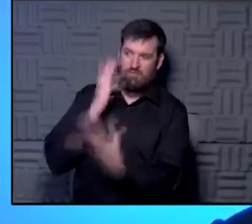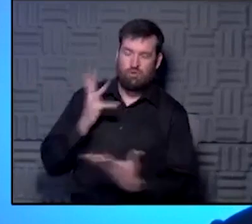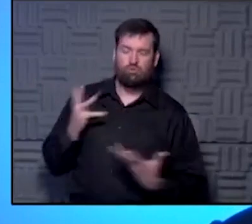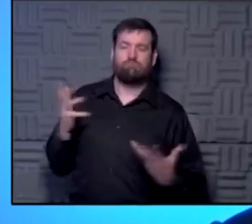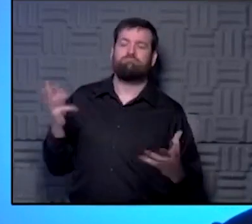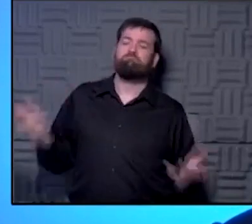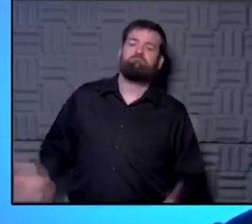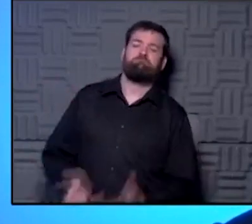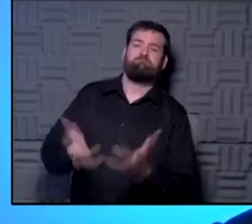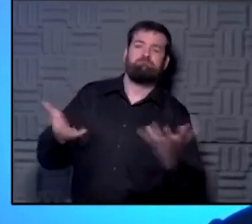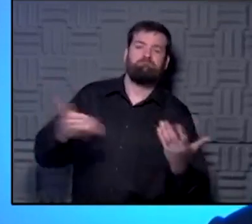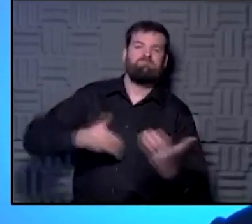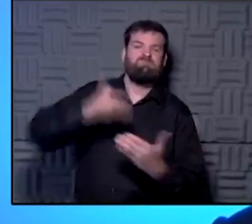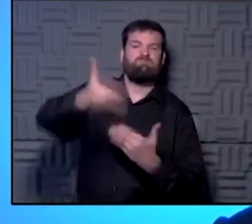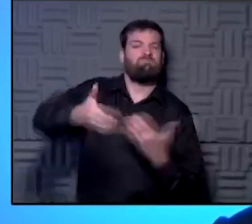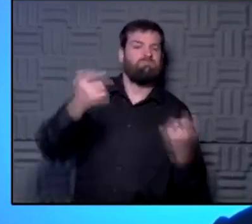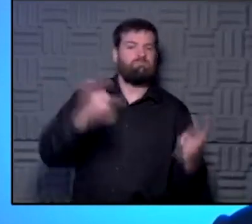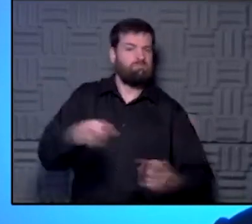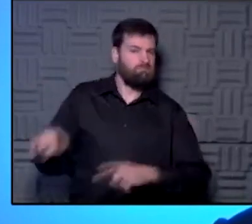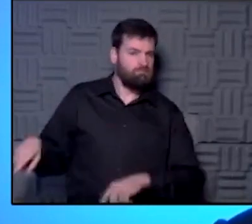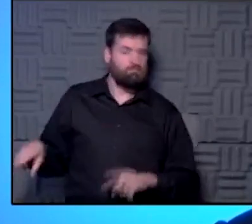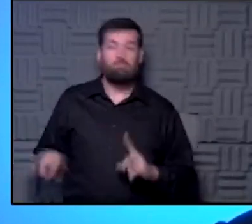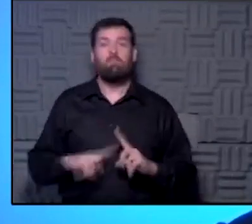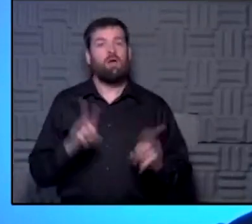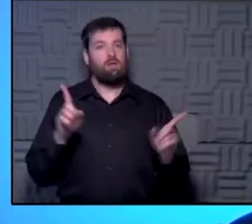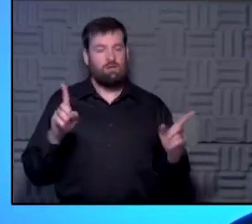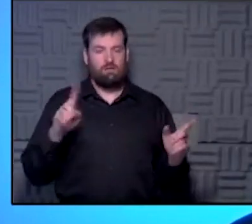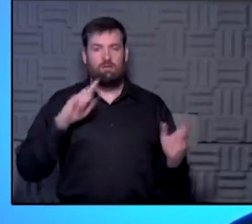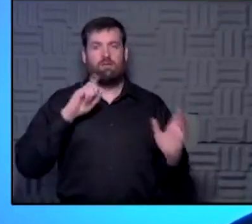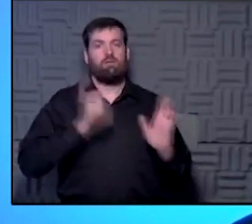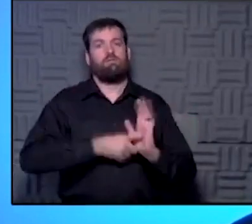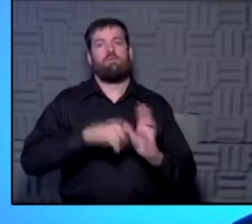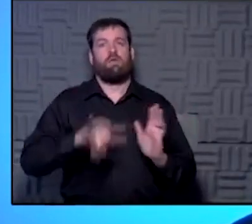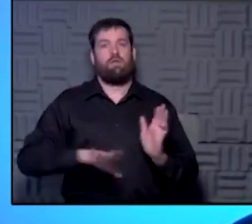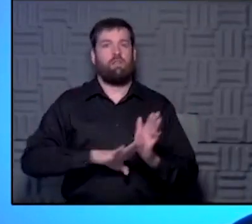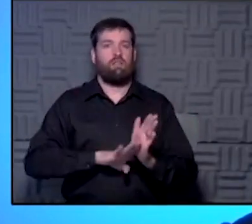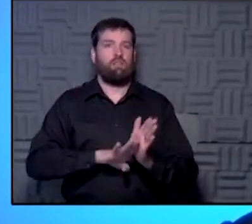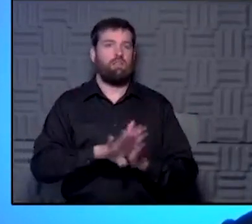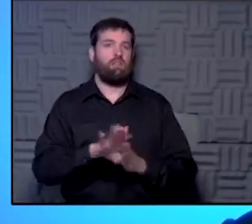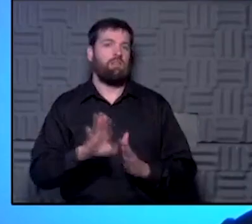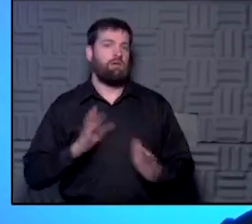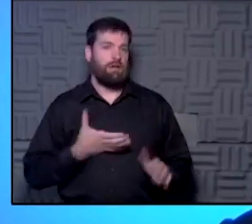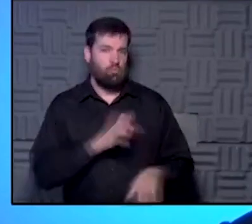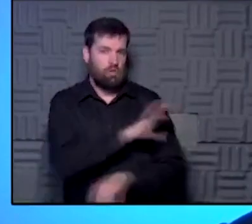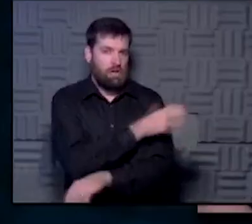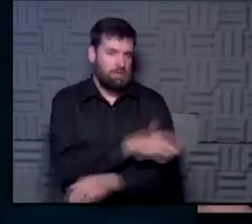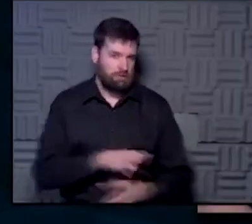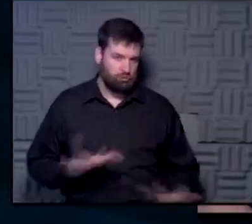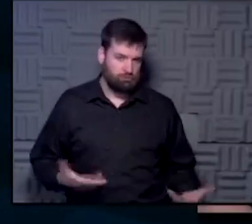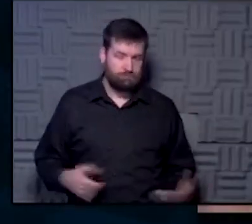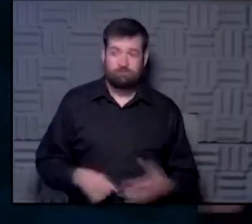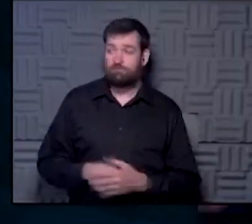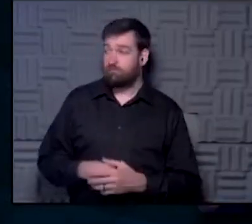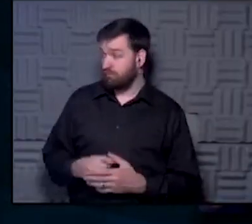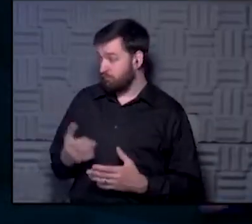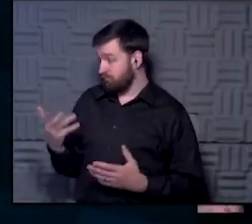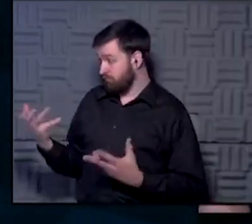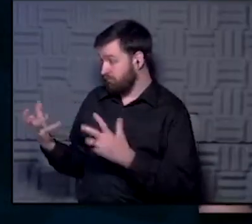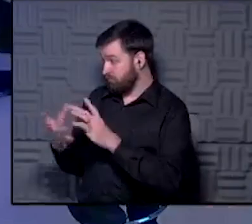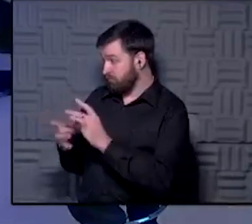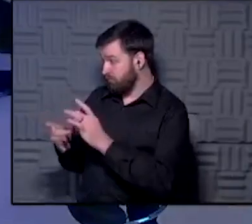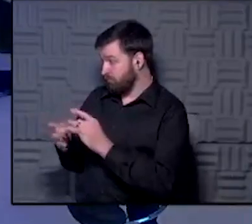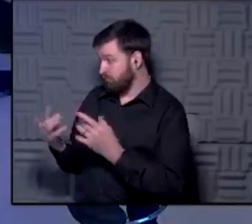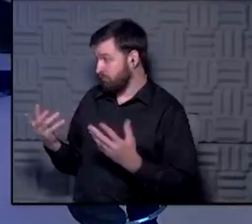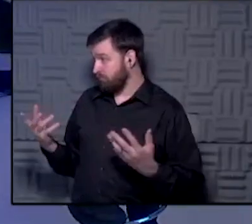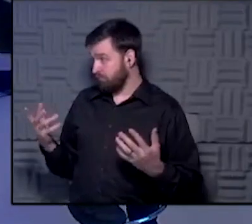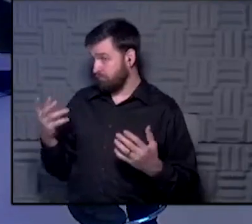driving that and what's coming next. But we're starting to see that trend a little bit in our clinics. Do you want to speak to that? Are